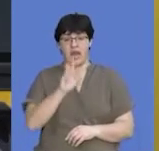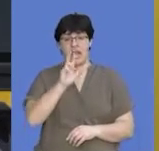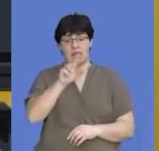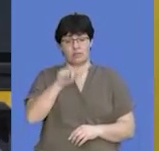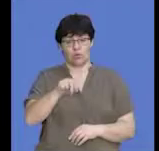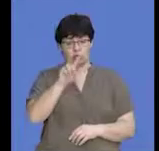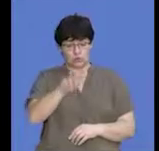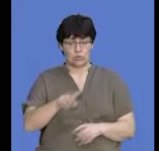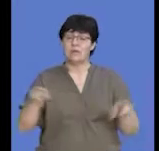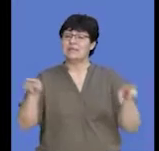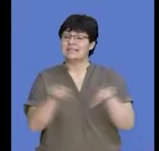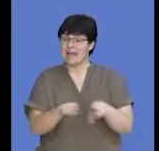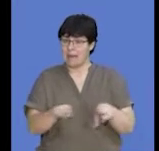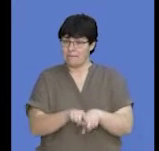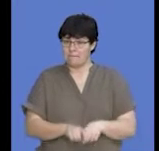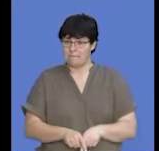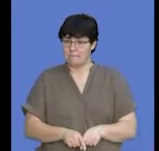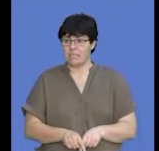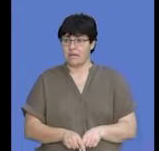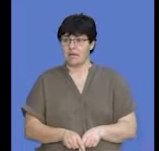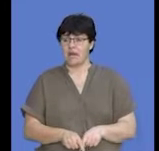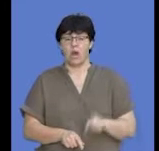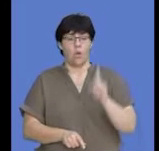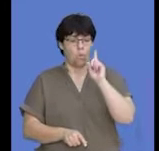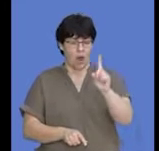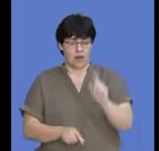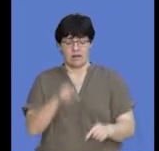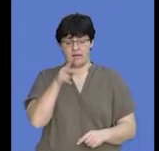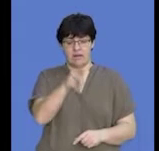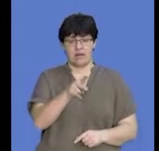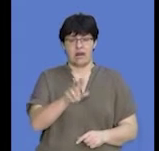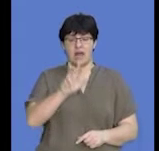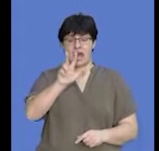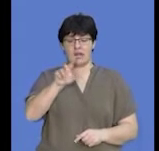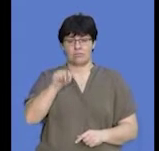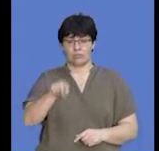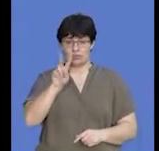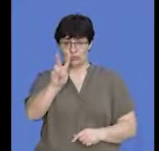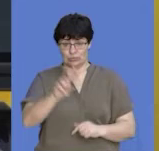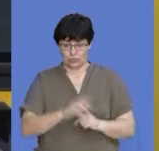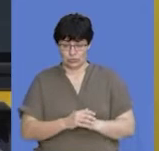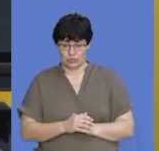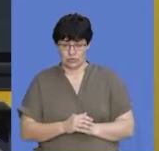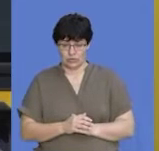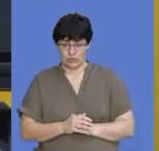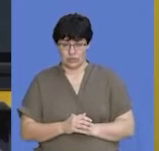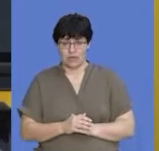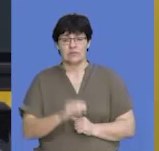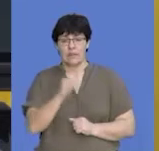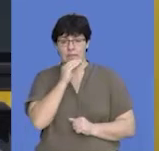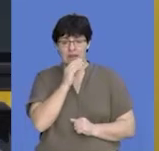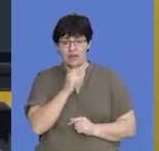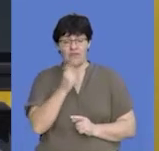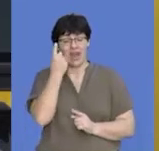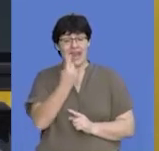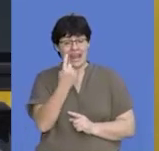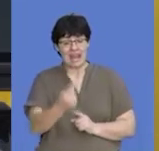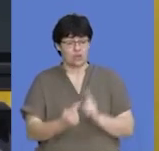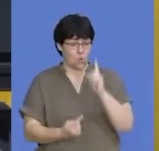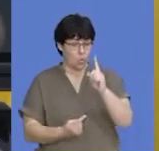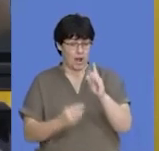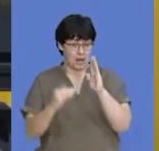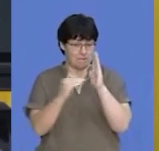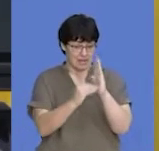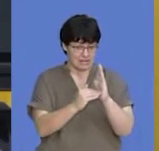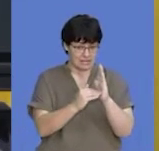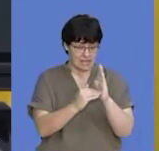is the same as 1 is to 8.2. What does this mean? For every 1 meter